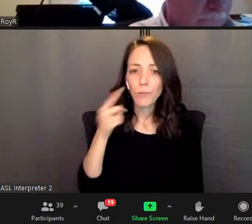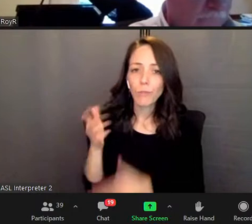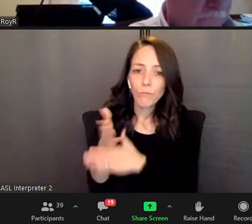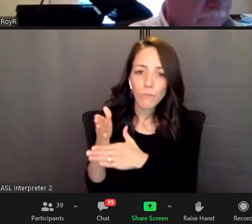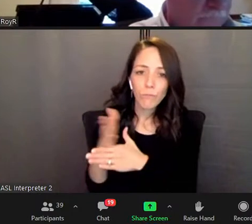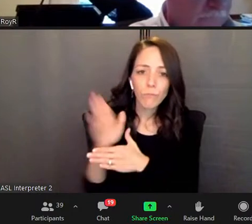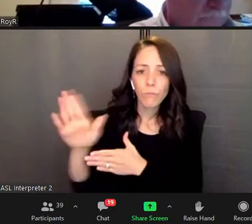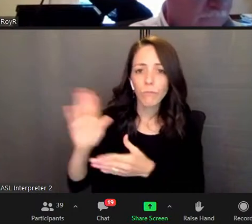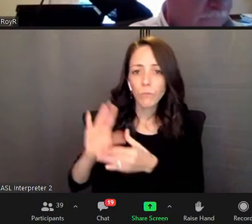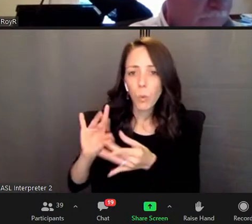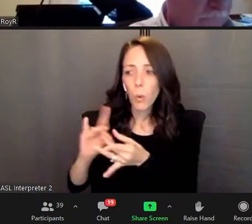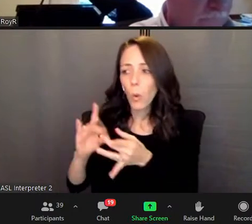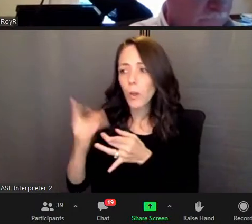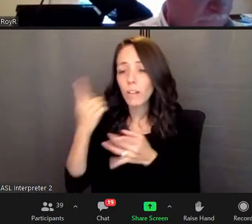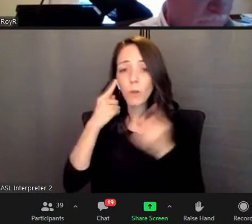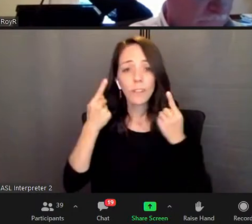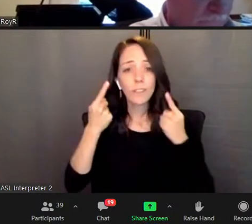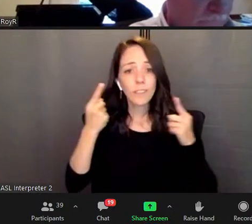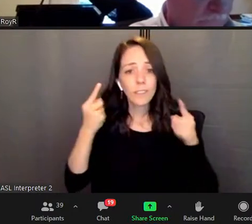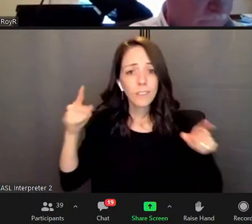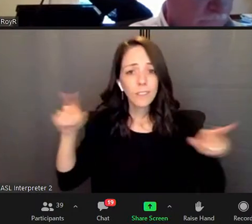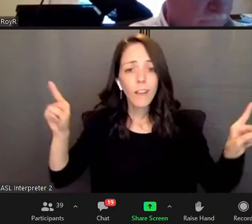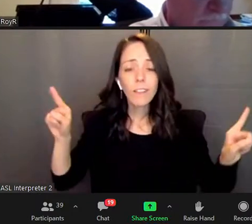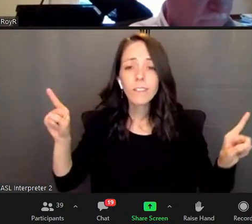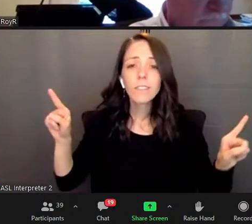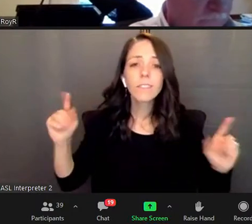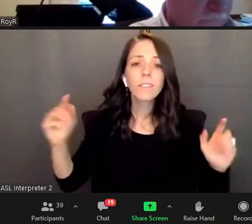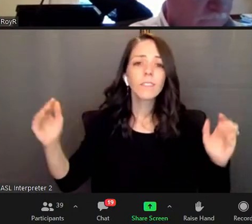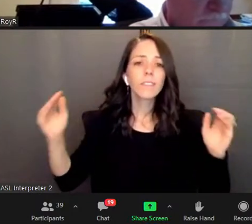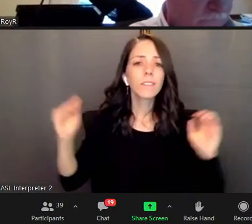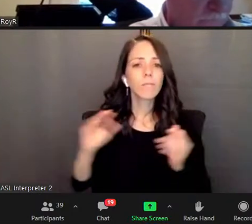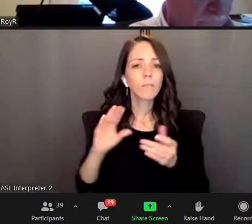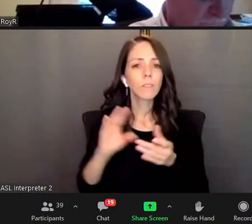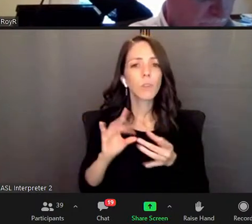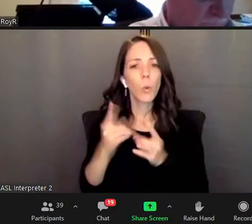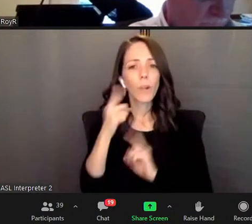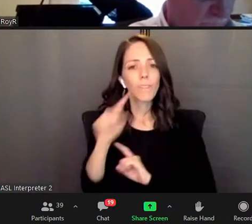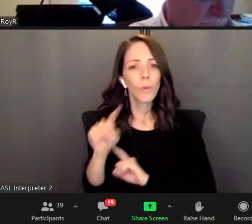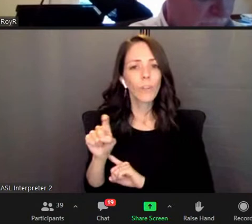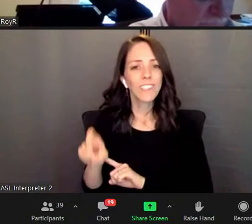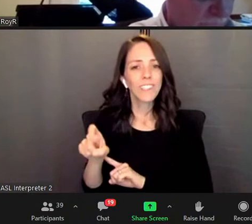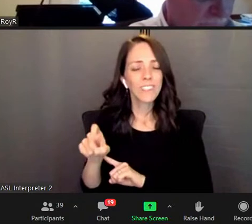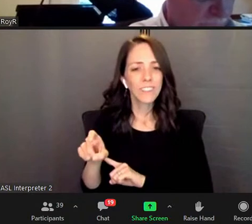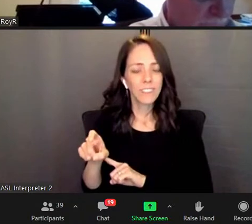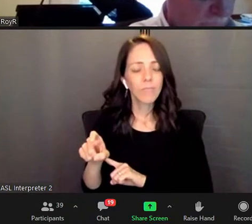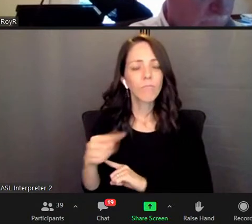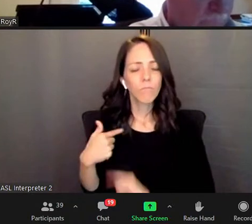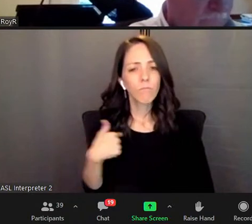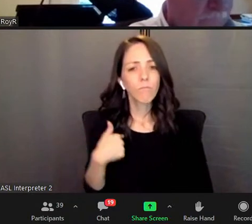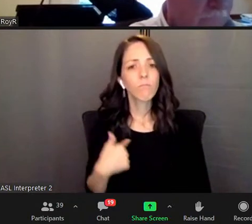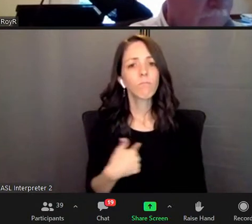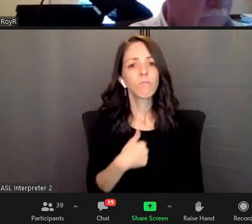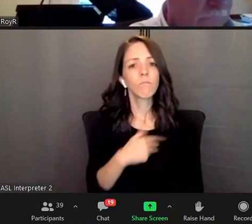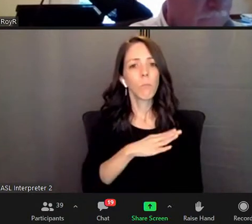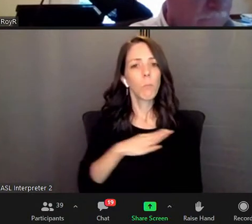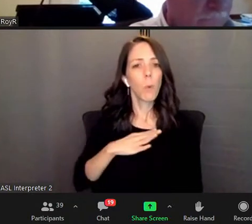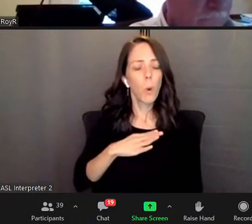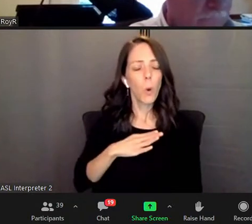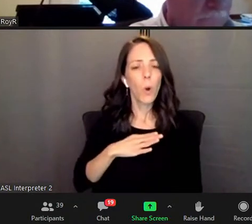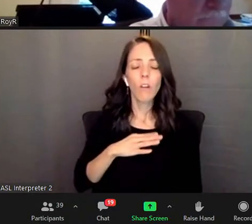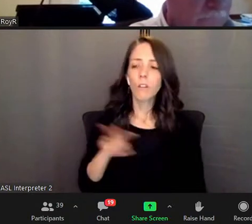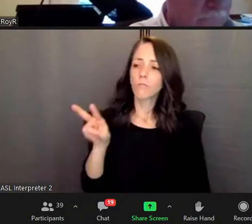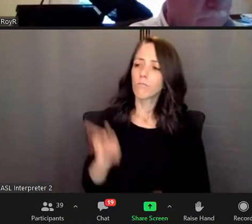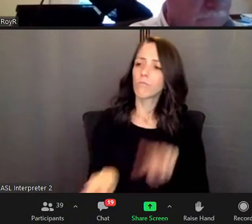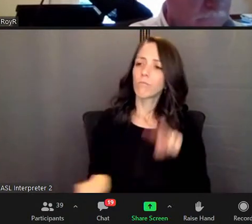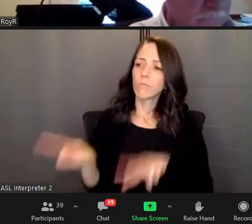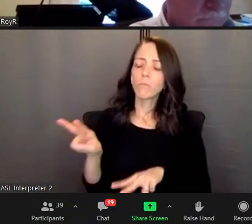of success as well as the story of need, so that we on the board can truly identify